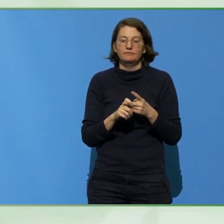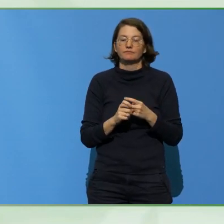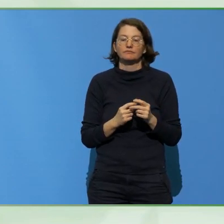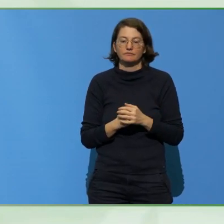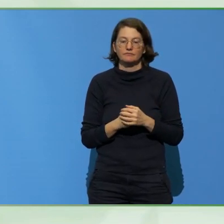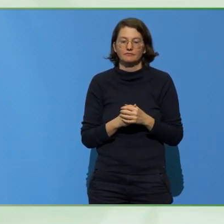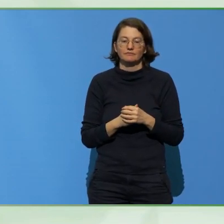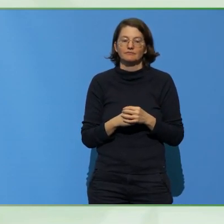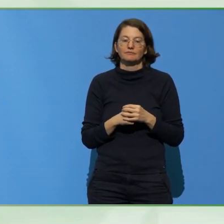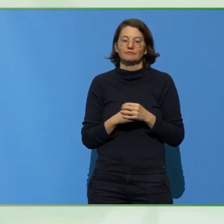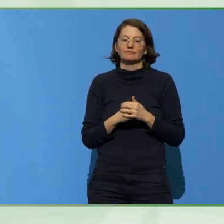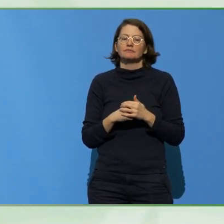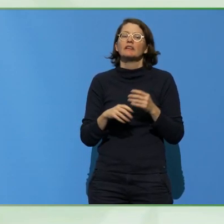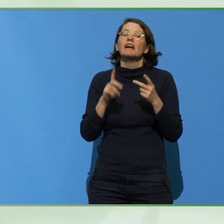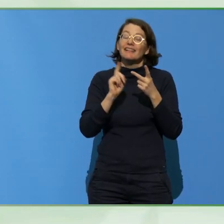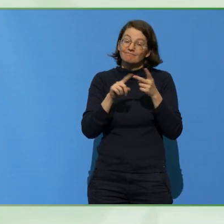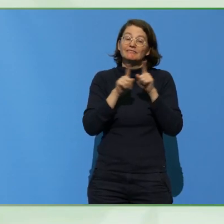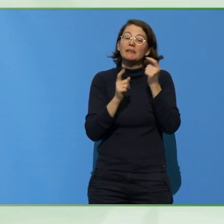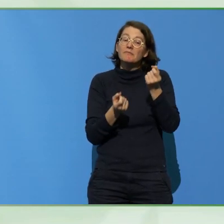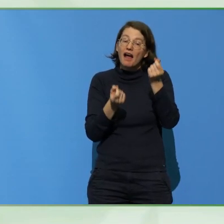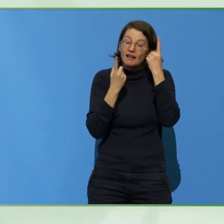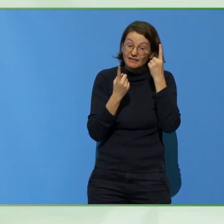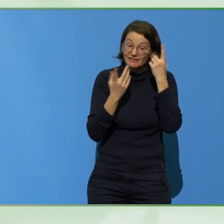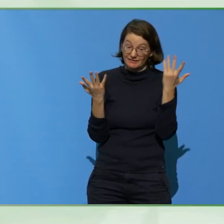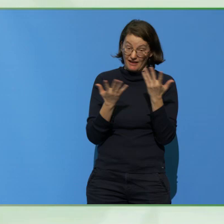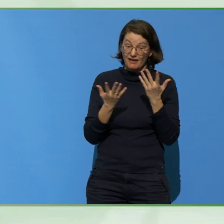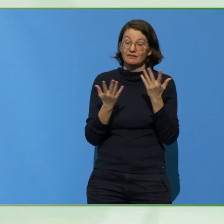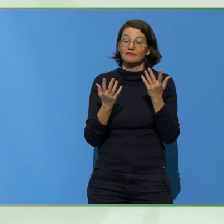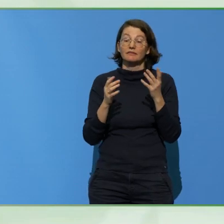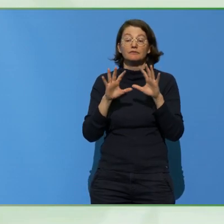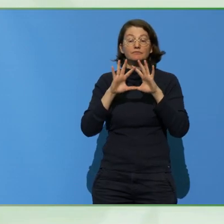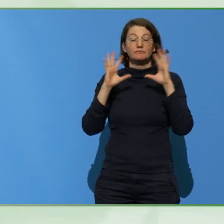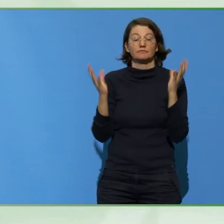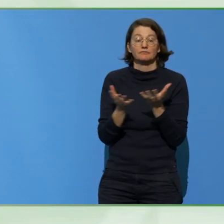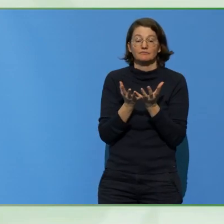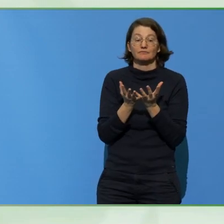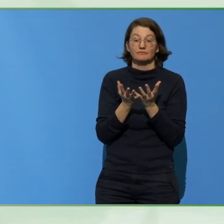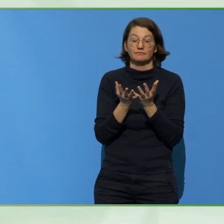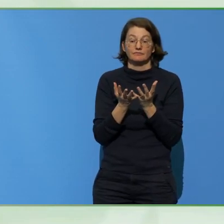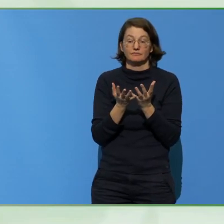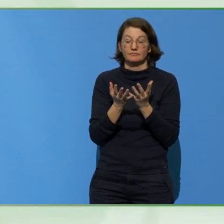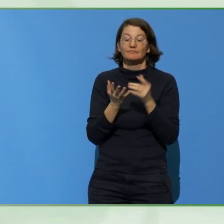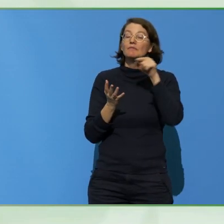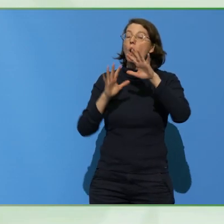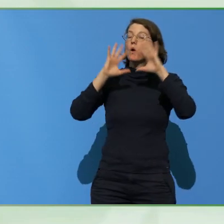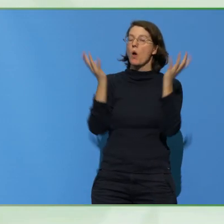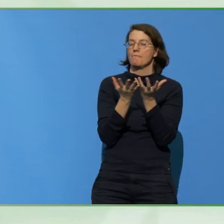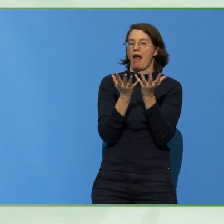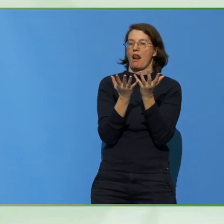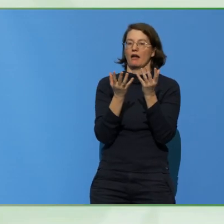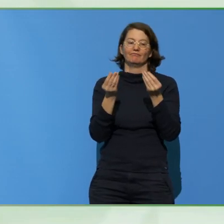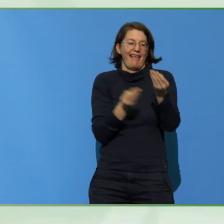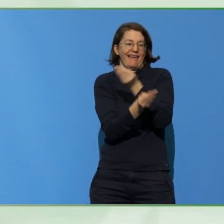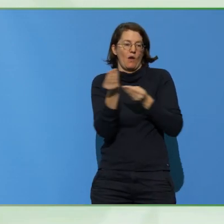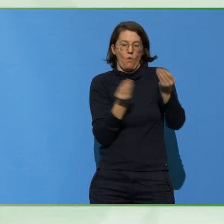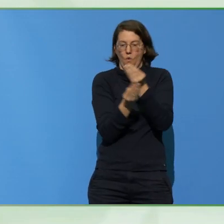global ecosystem of disability, because the way we see distribution get unlocked is when we know who to send these